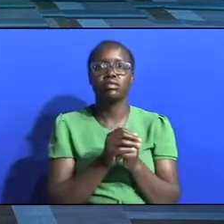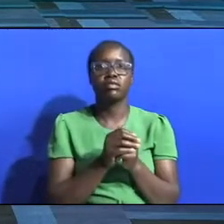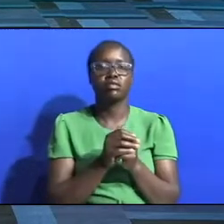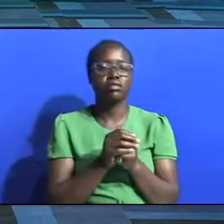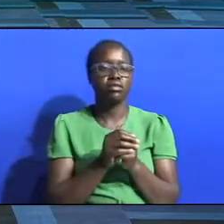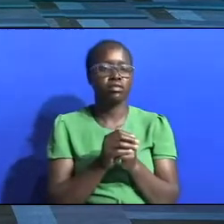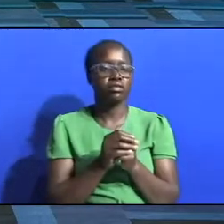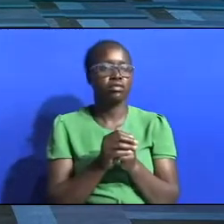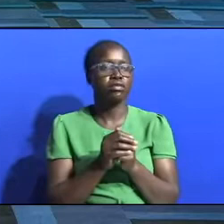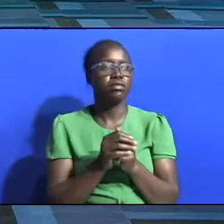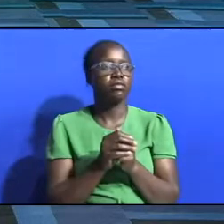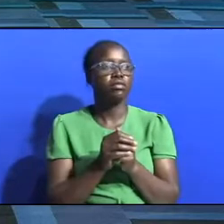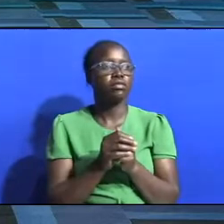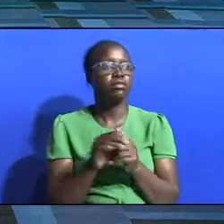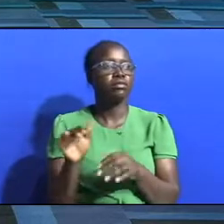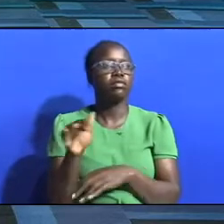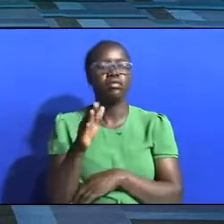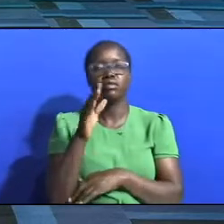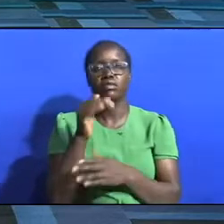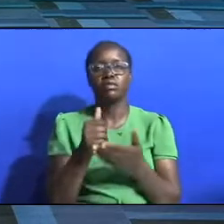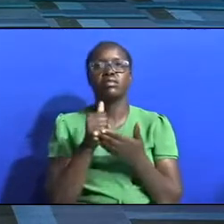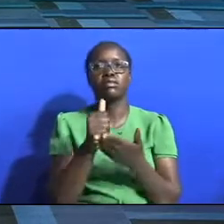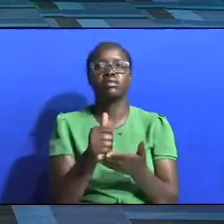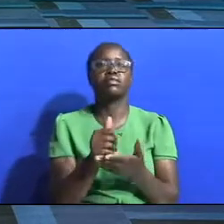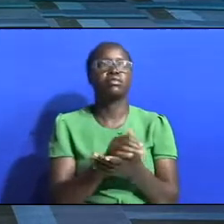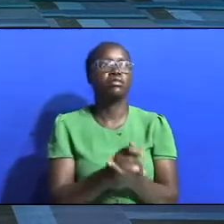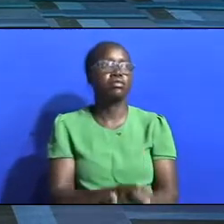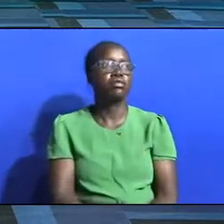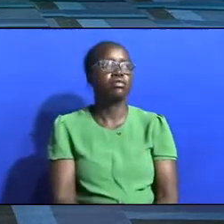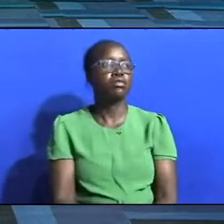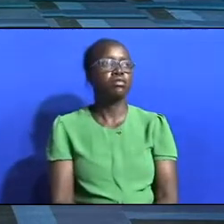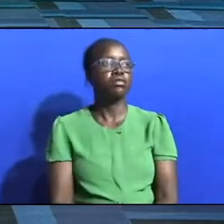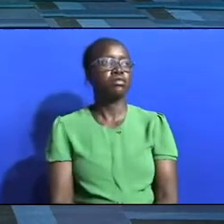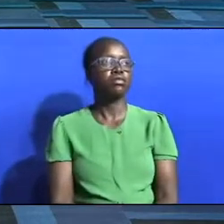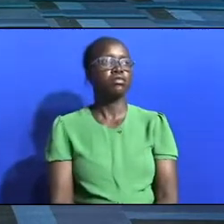step is ask God to help you. What was the first step?